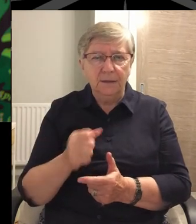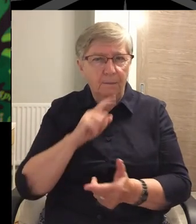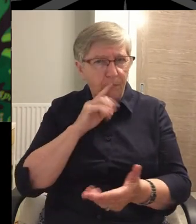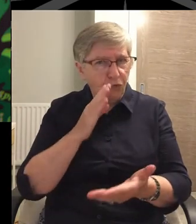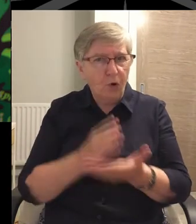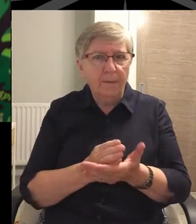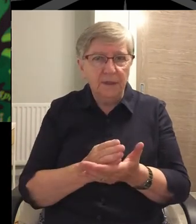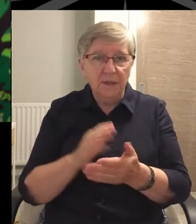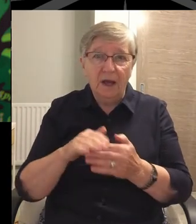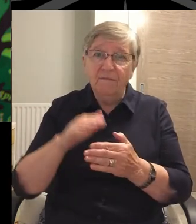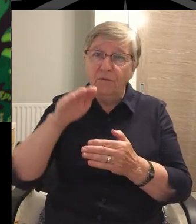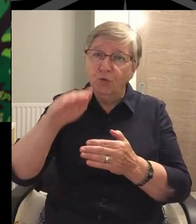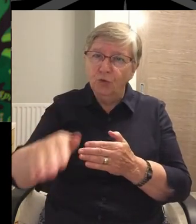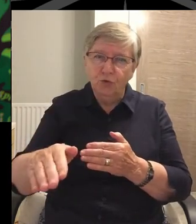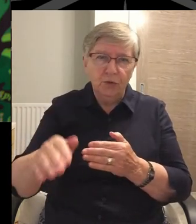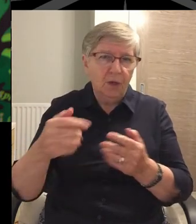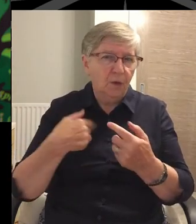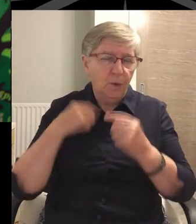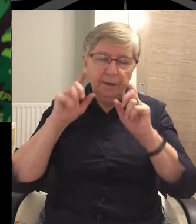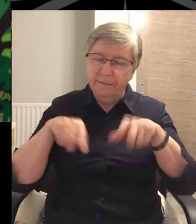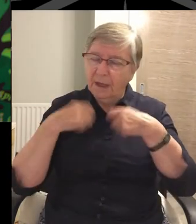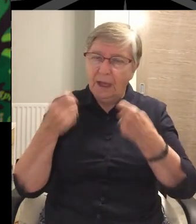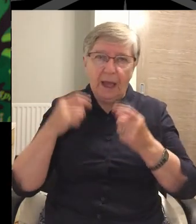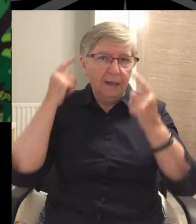pledged a future beyond our imagining,